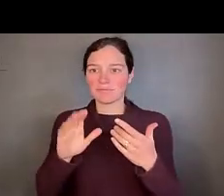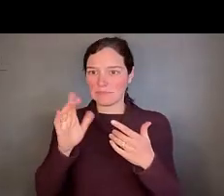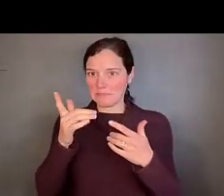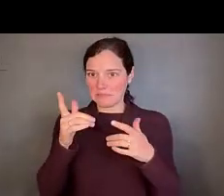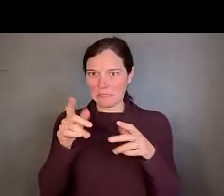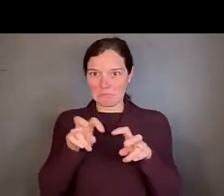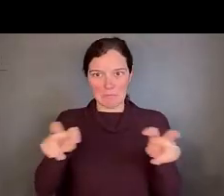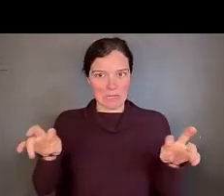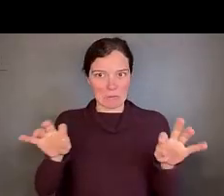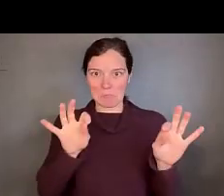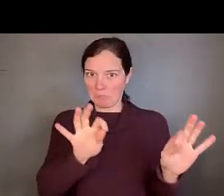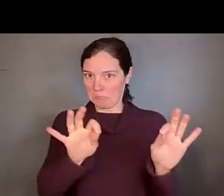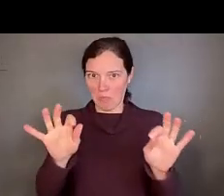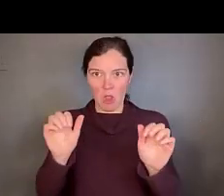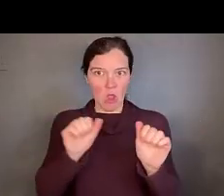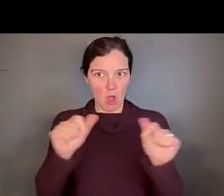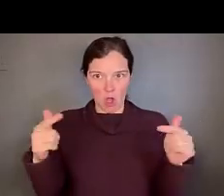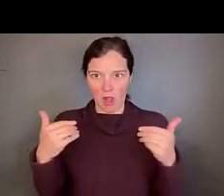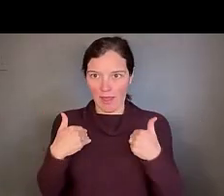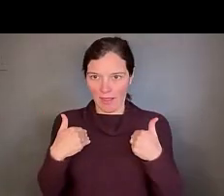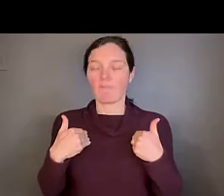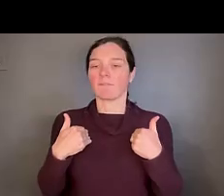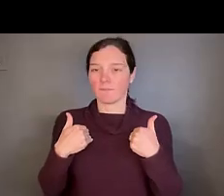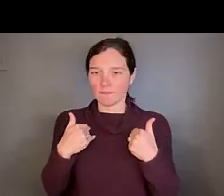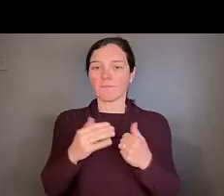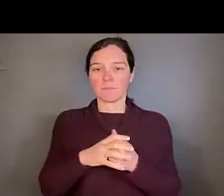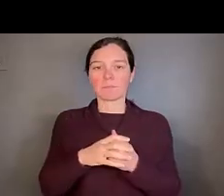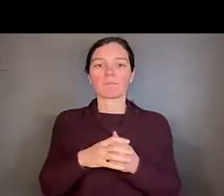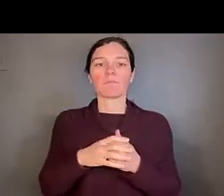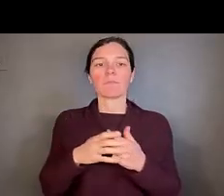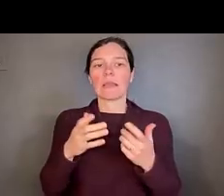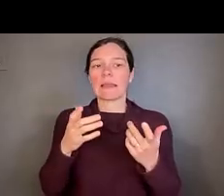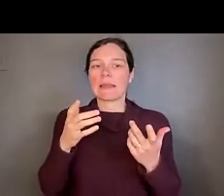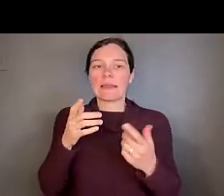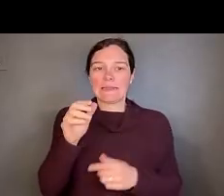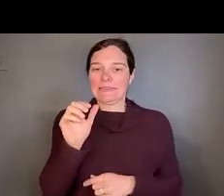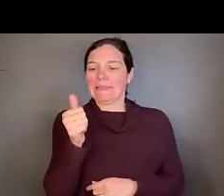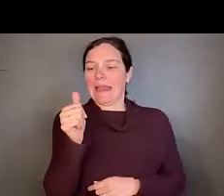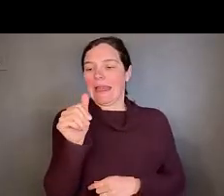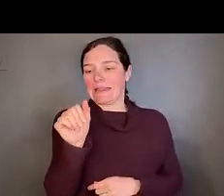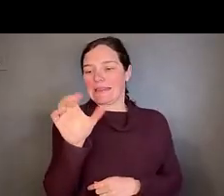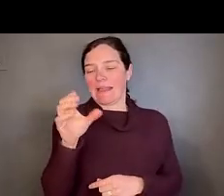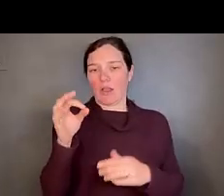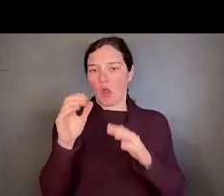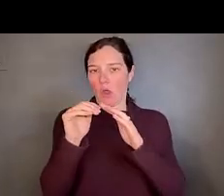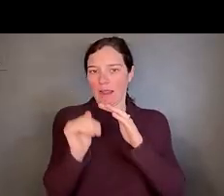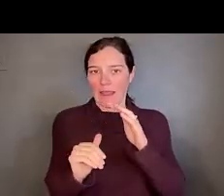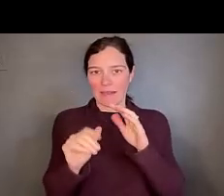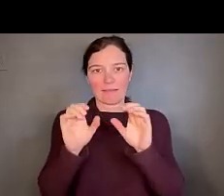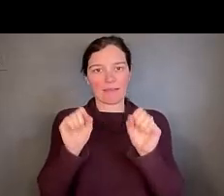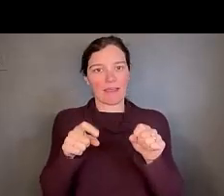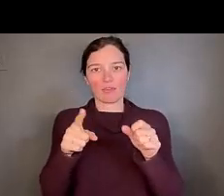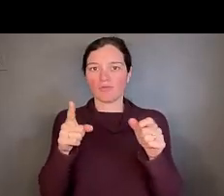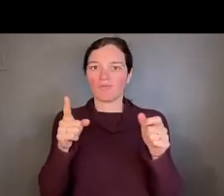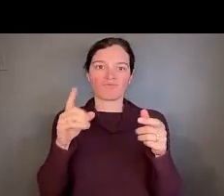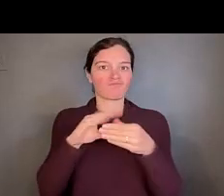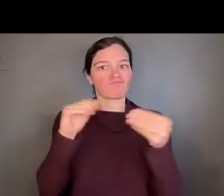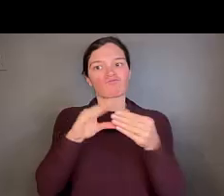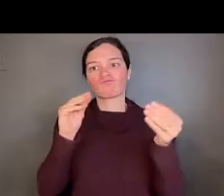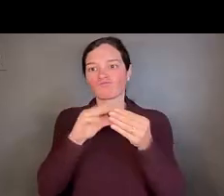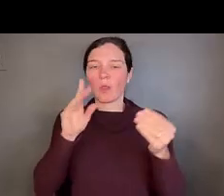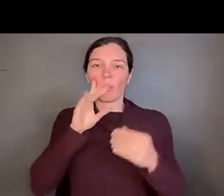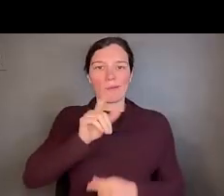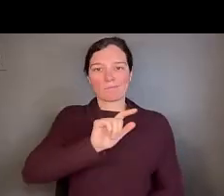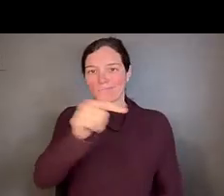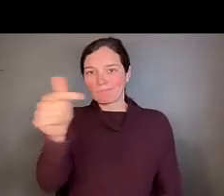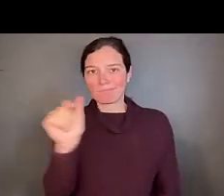everybody up. So just in 10 seconds or less, can you just rattle off? We're going to go around